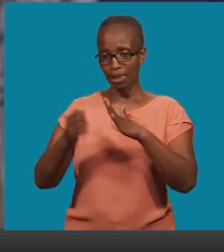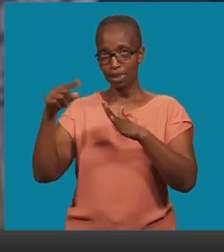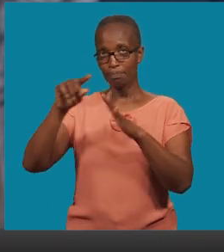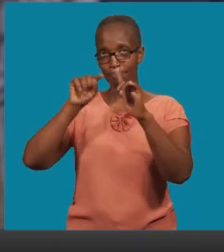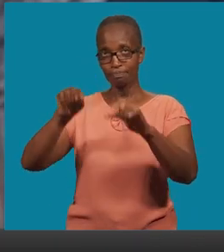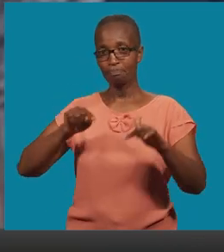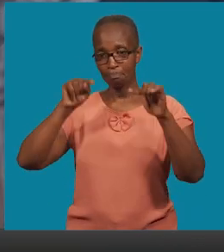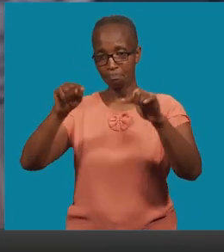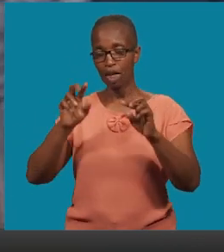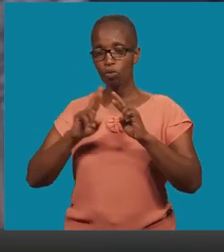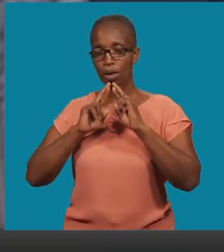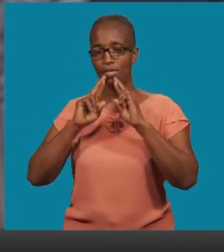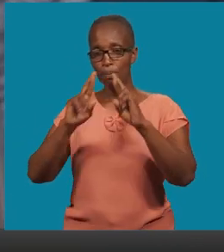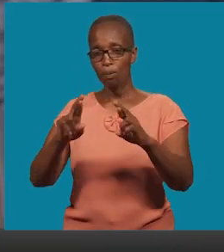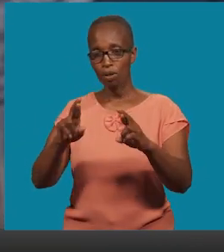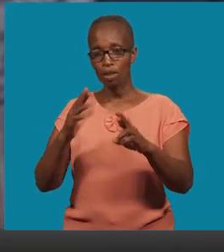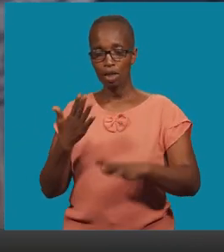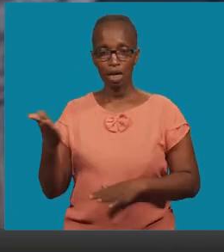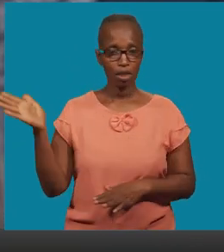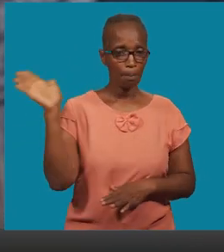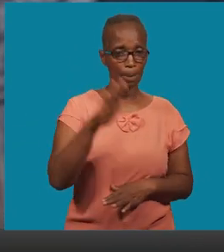that is envisaged in your communication,